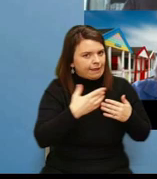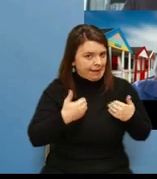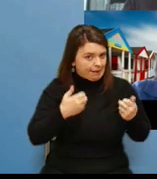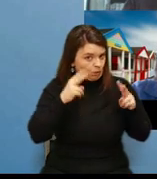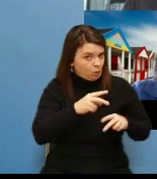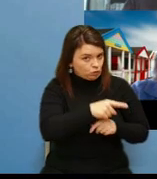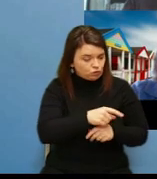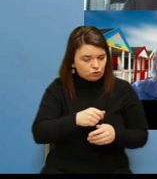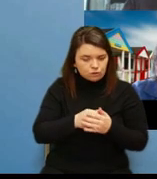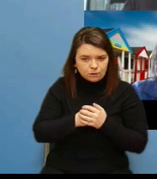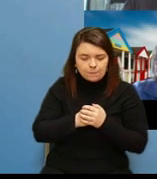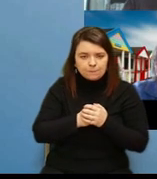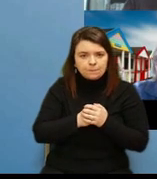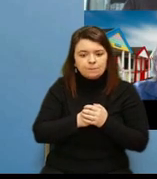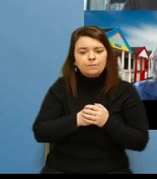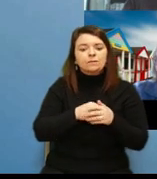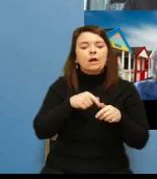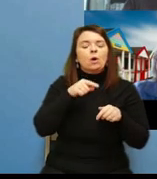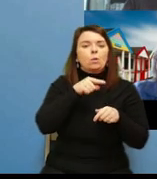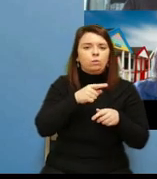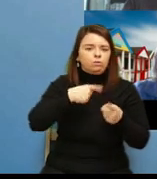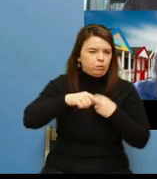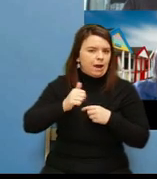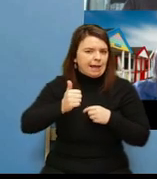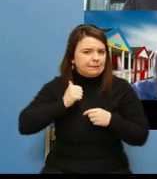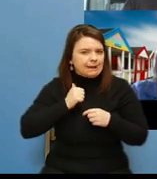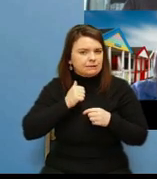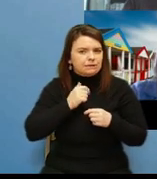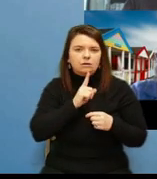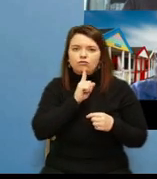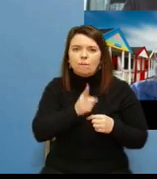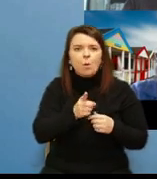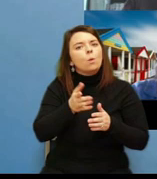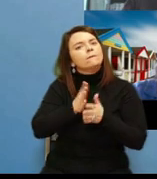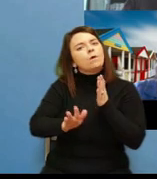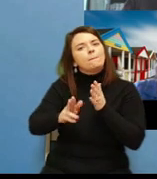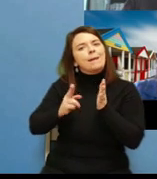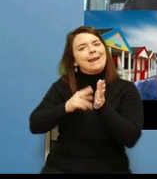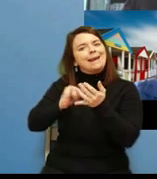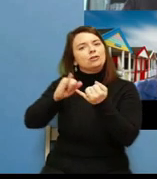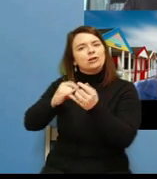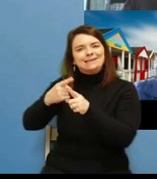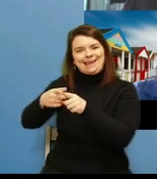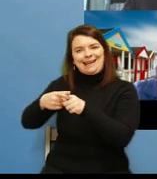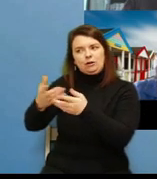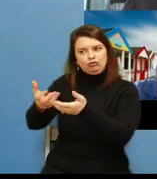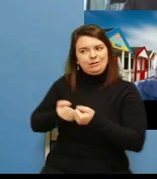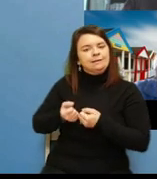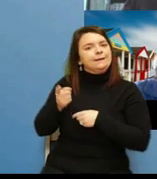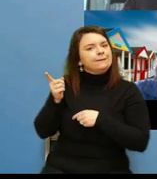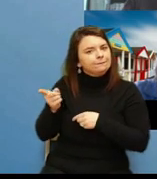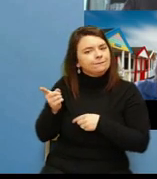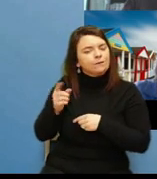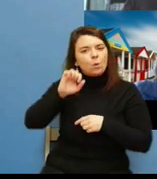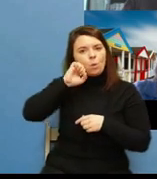concerns that have been raised with them. And from that, we've learned that we are expecting a report from